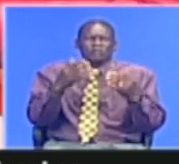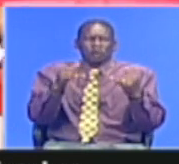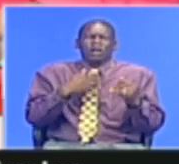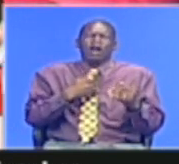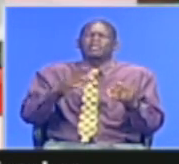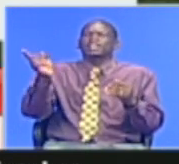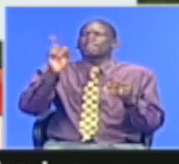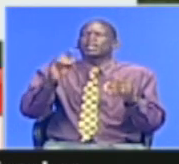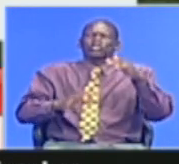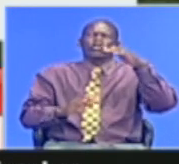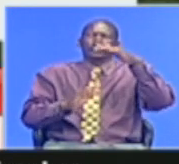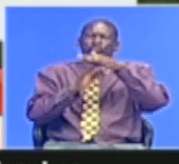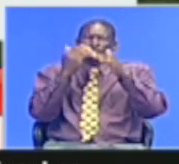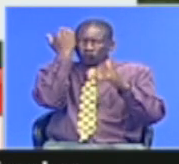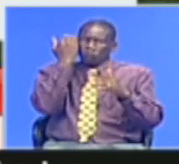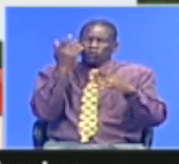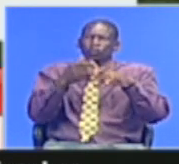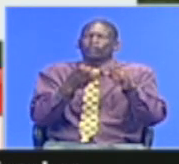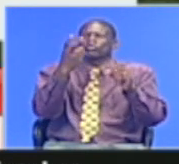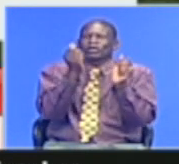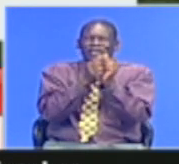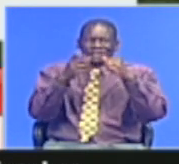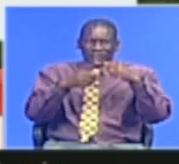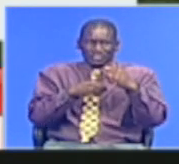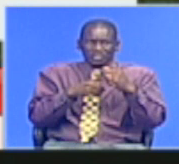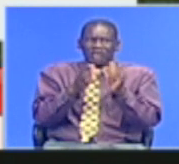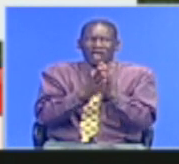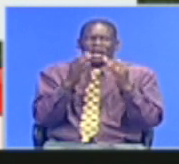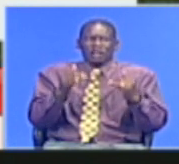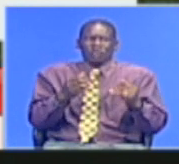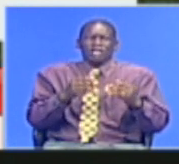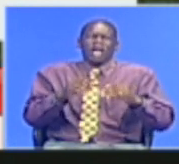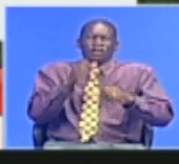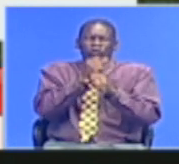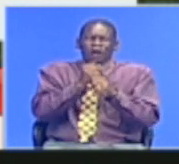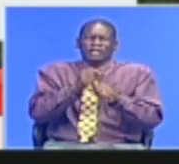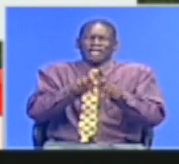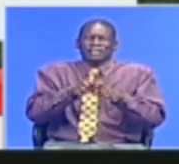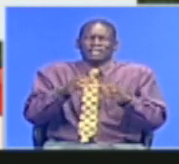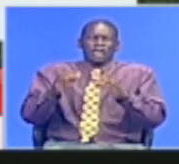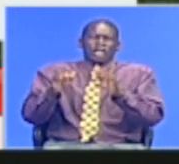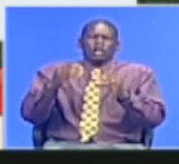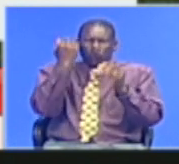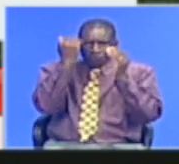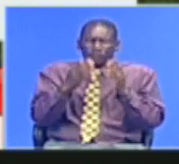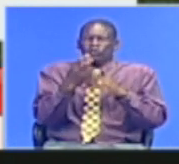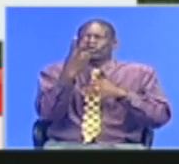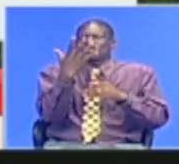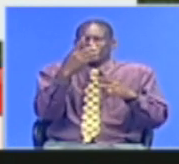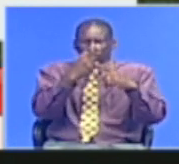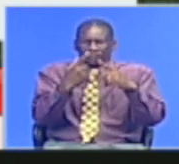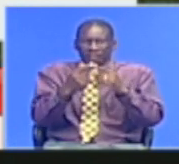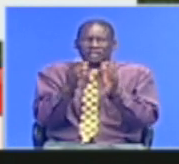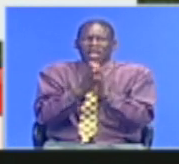president of the Supreme Court since 2016. He practiced law for 25 years and, of course, is still practicing.